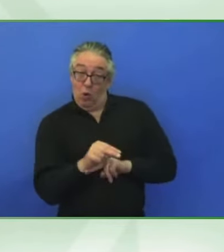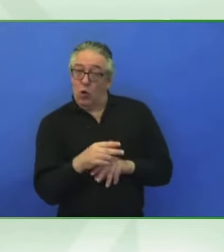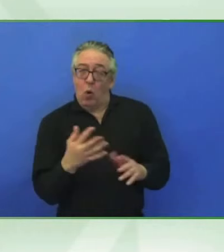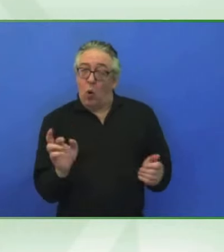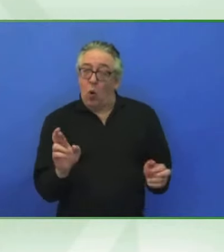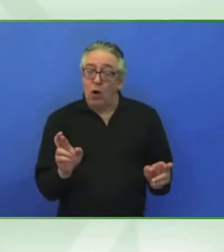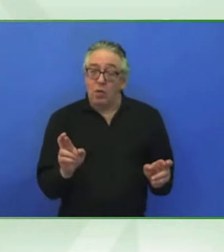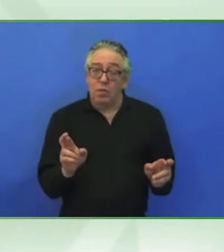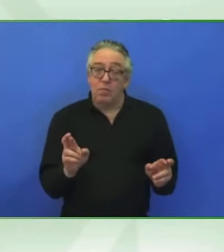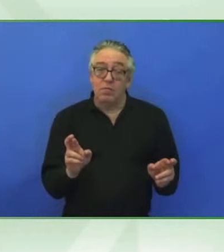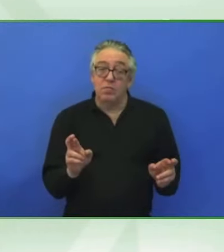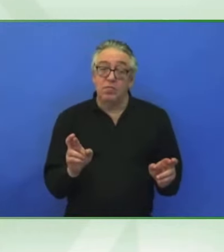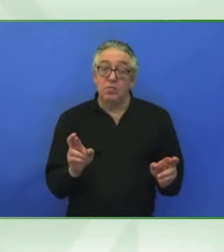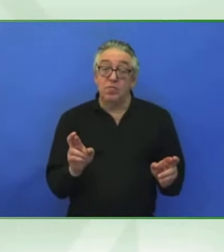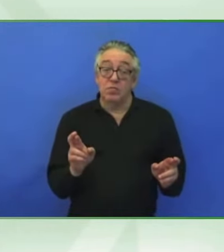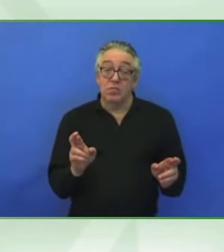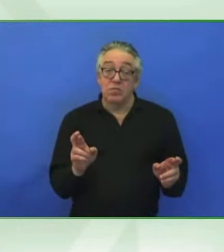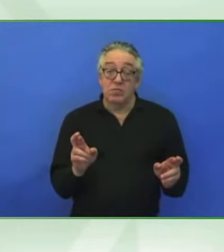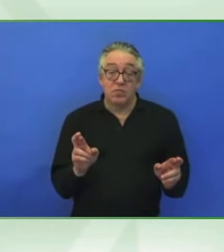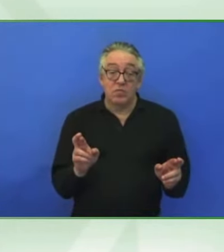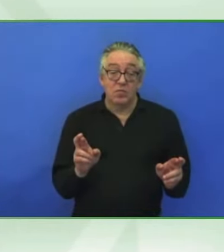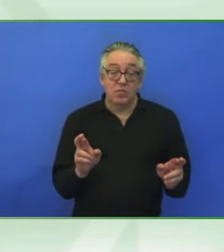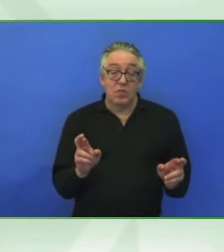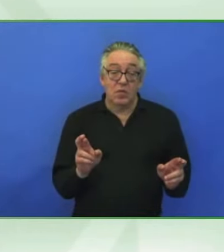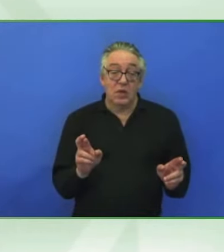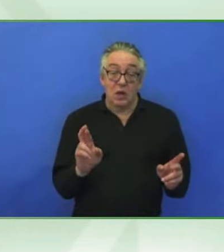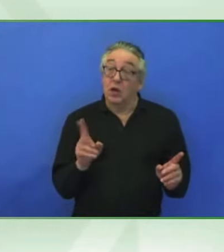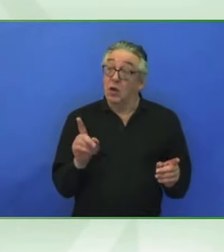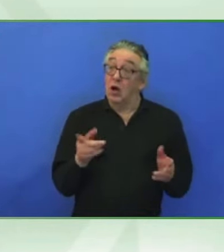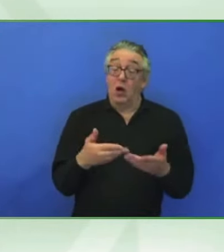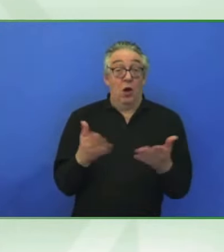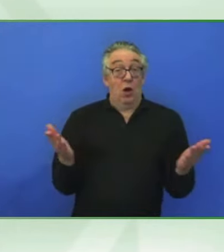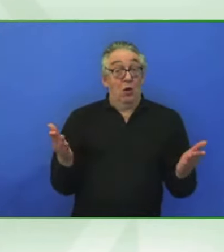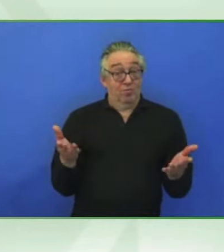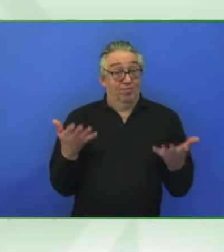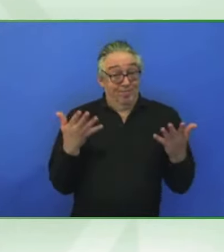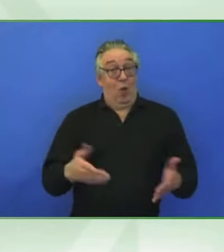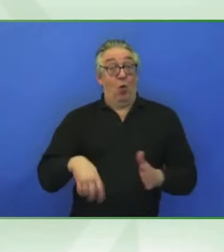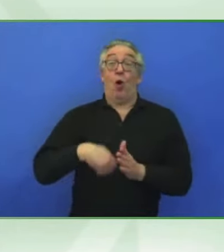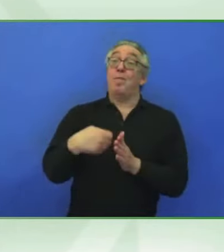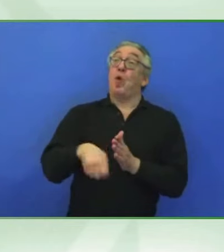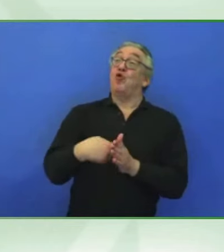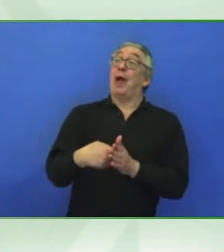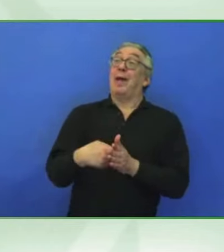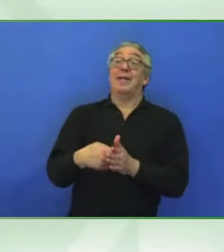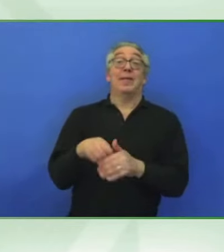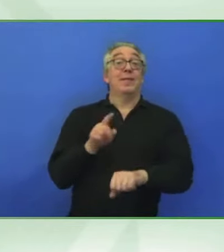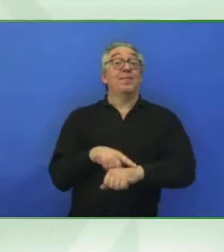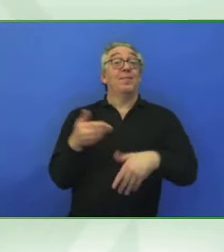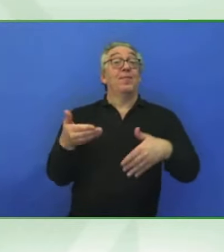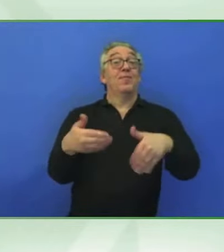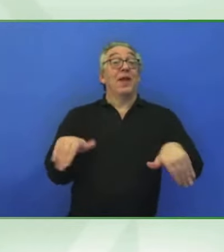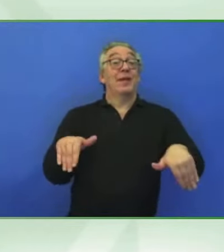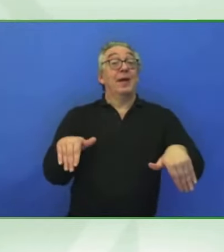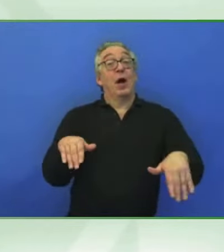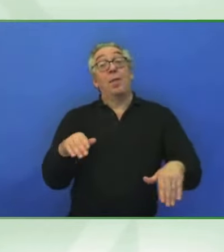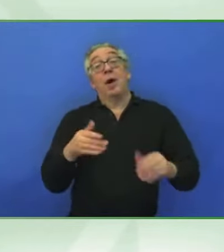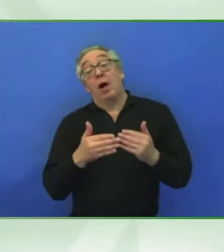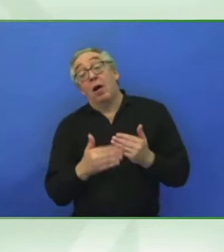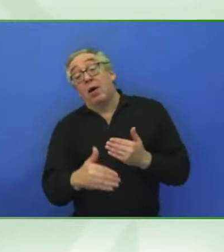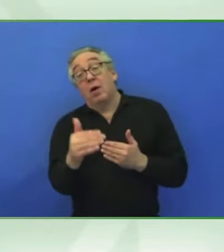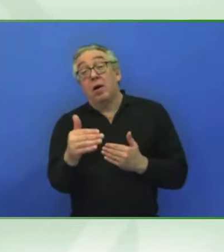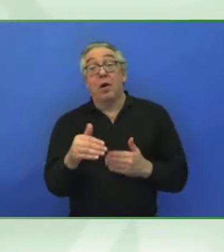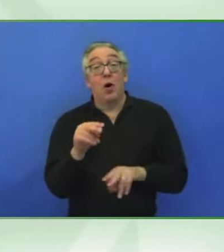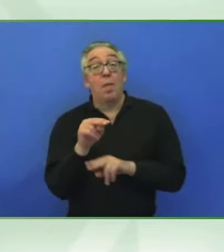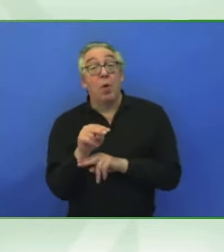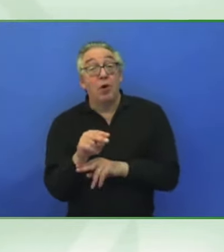presenters monitoring? Yeah, the existing projects being presented here, because without ongoing monitoring of